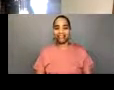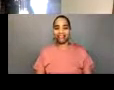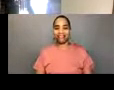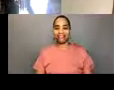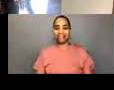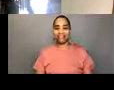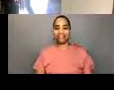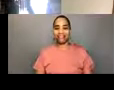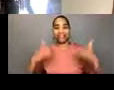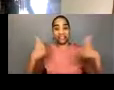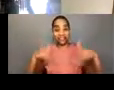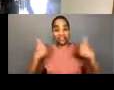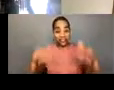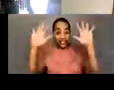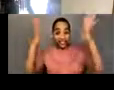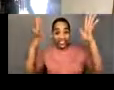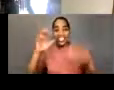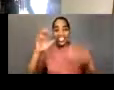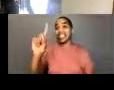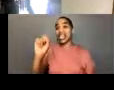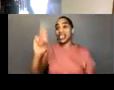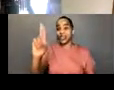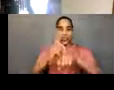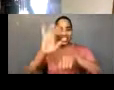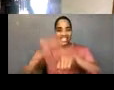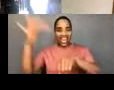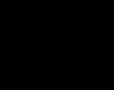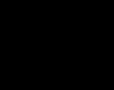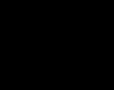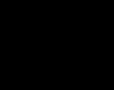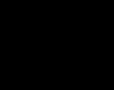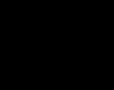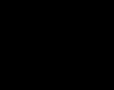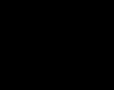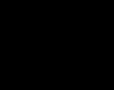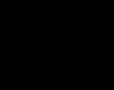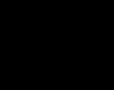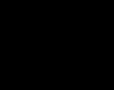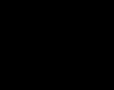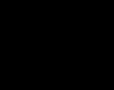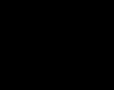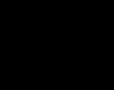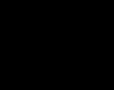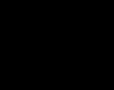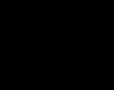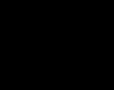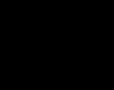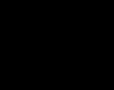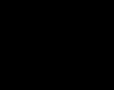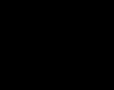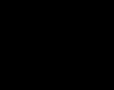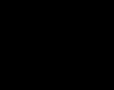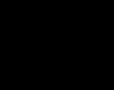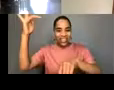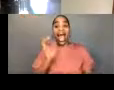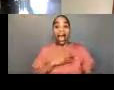All right, let's give it up for SDSU Diamond. Always love to see them dance. They do a wonderful job every time. And